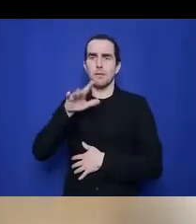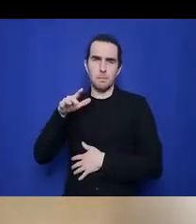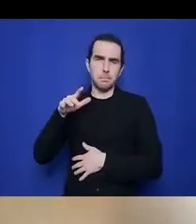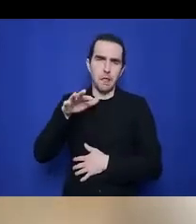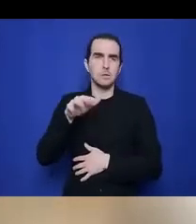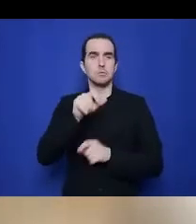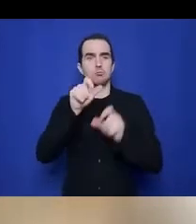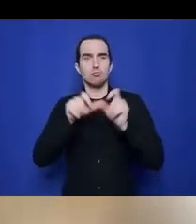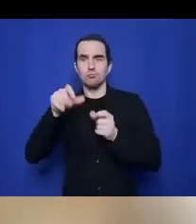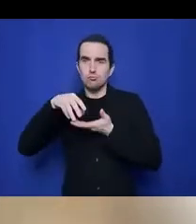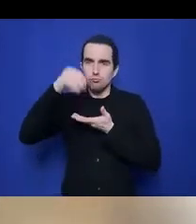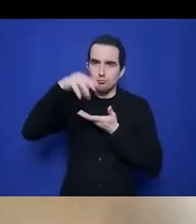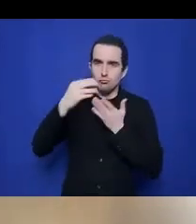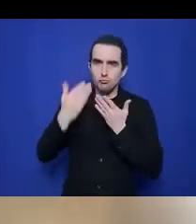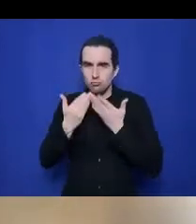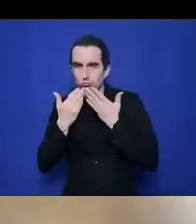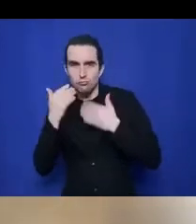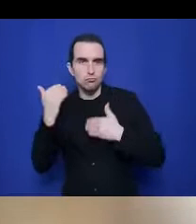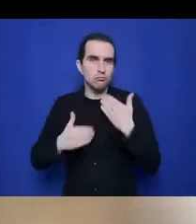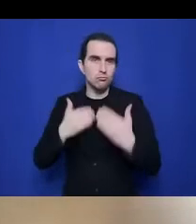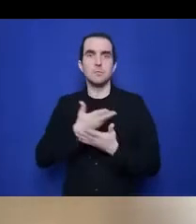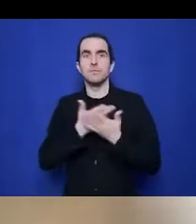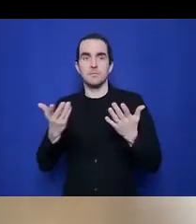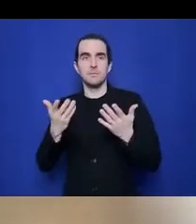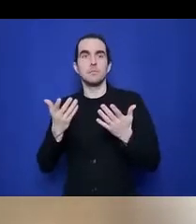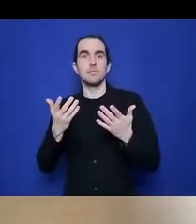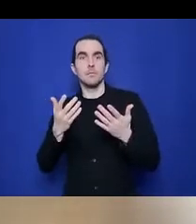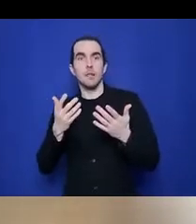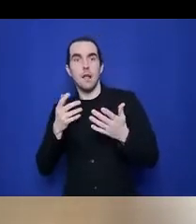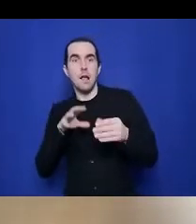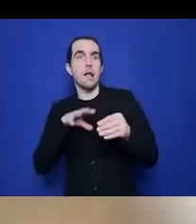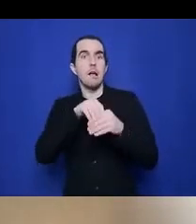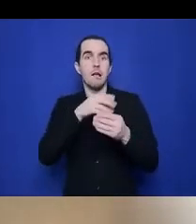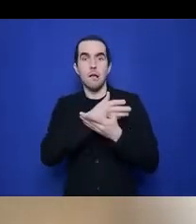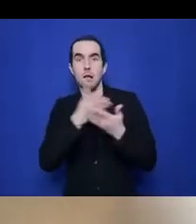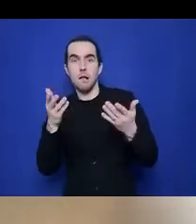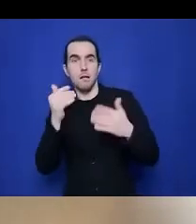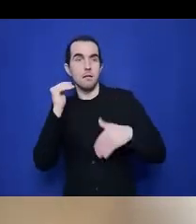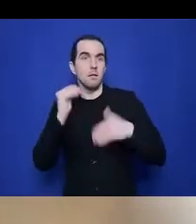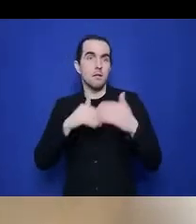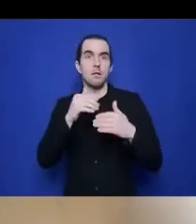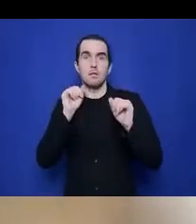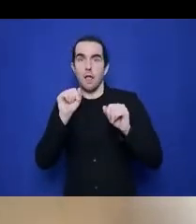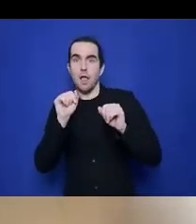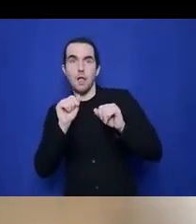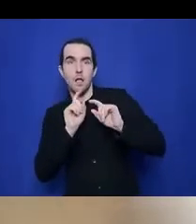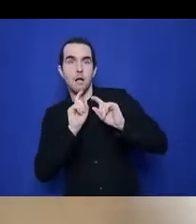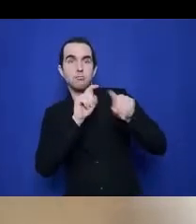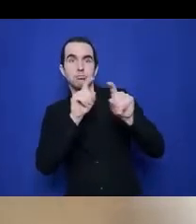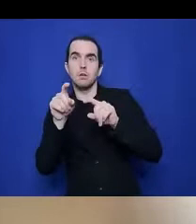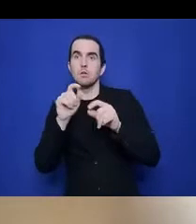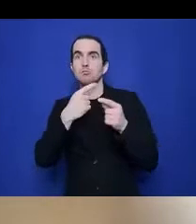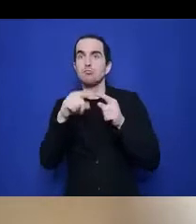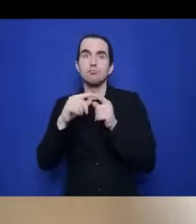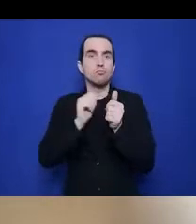to participate in athletic competitions. I'm sure this isn't shocking to some of you. On a personal note, I